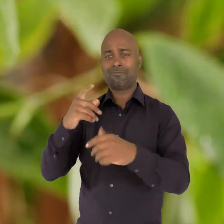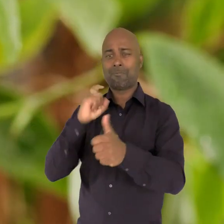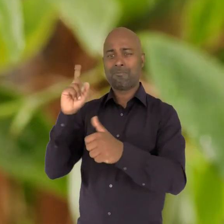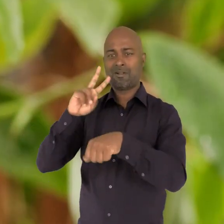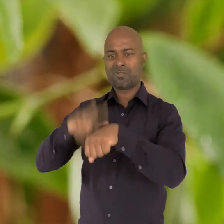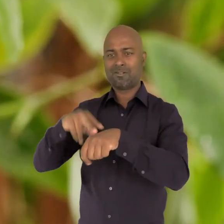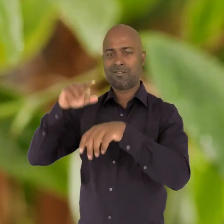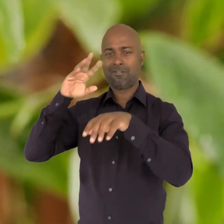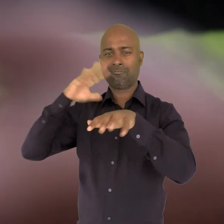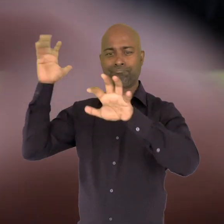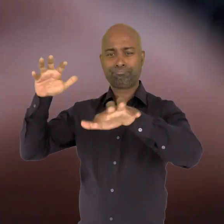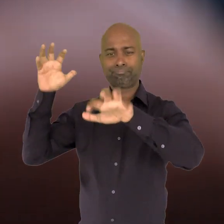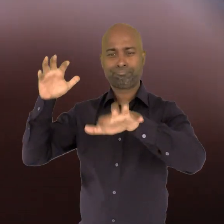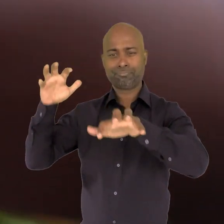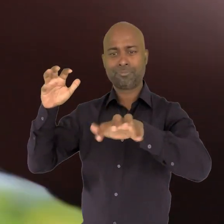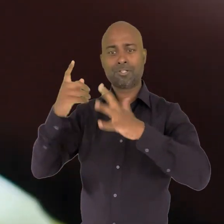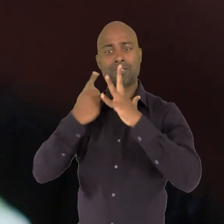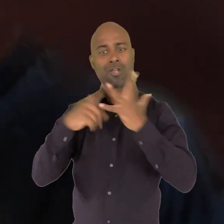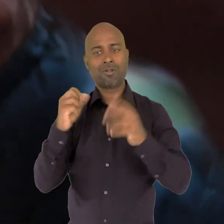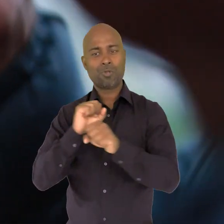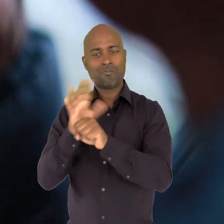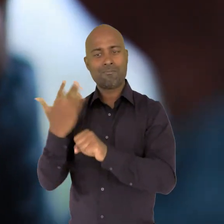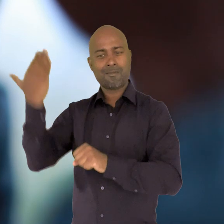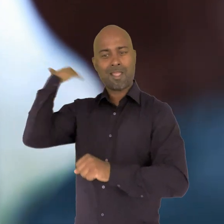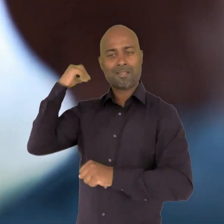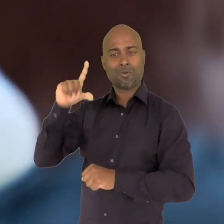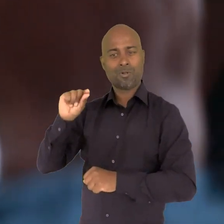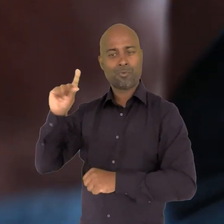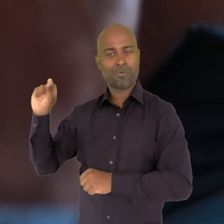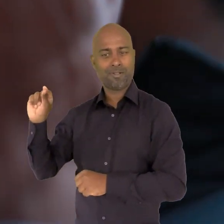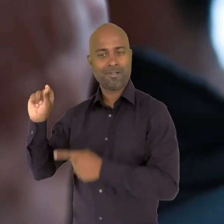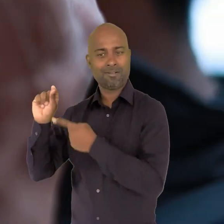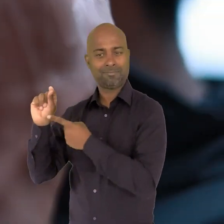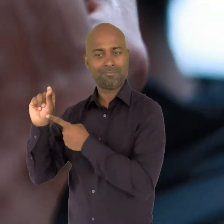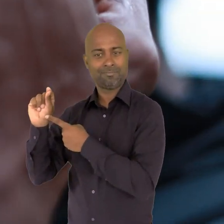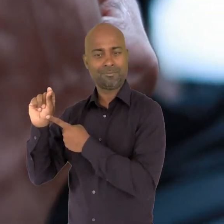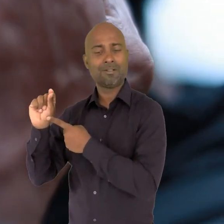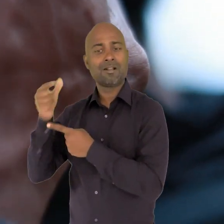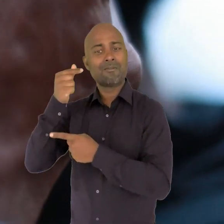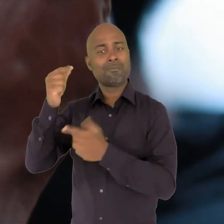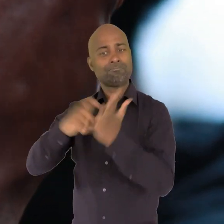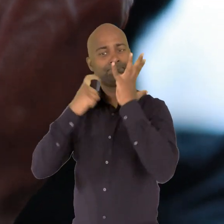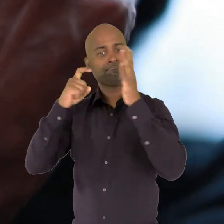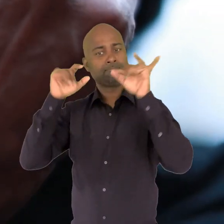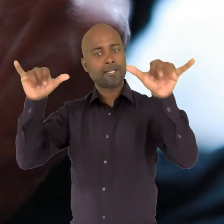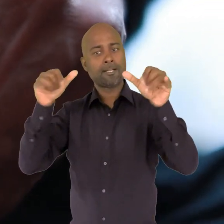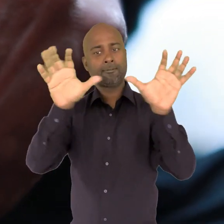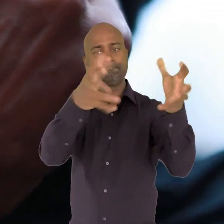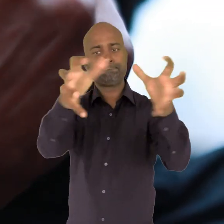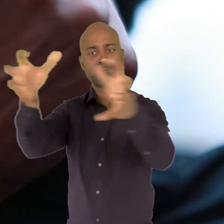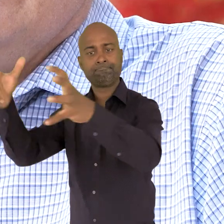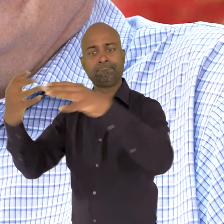natural rainwater. This really all started with COVID back in 2020. When it came